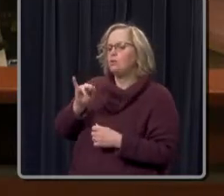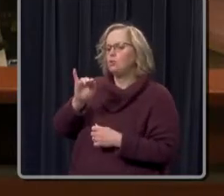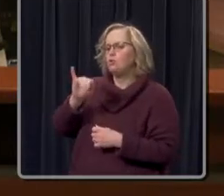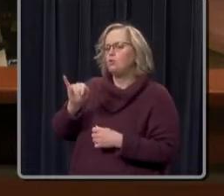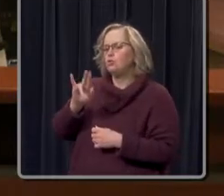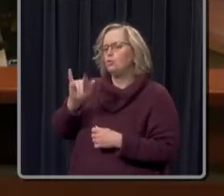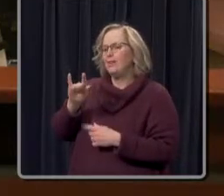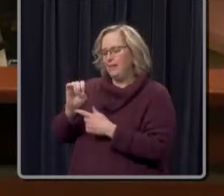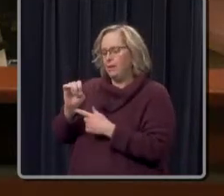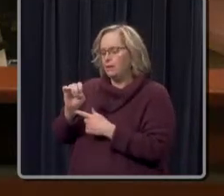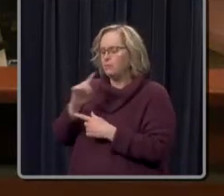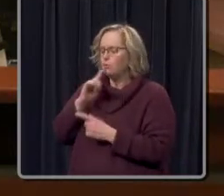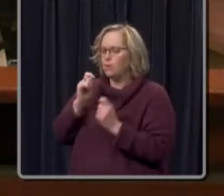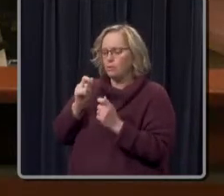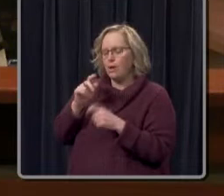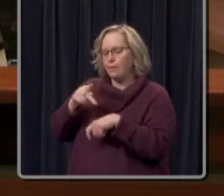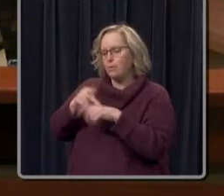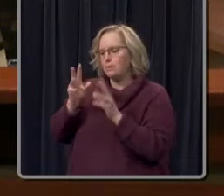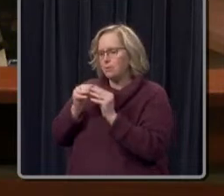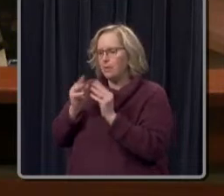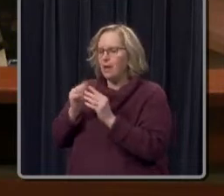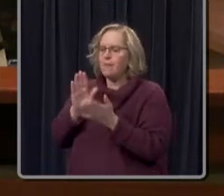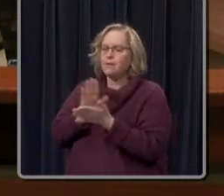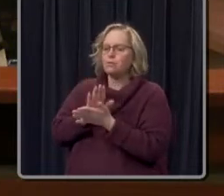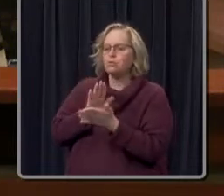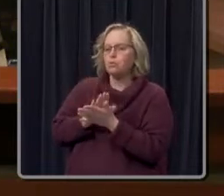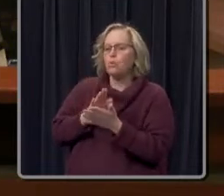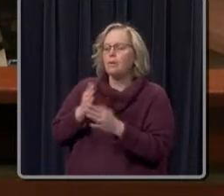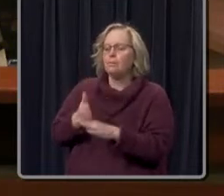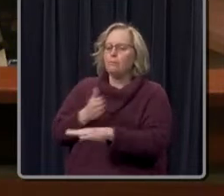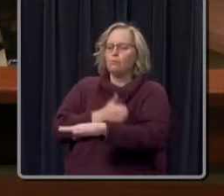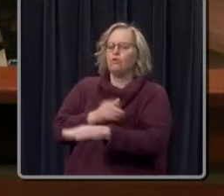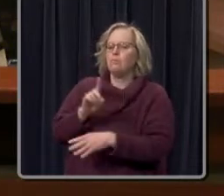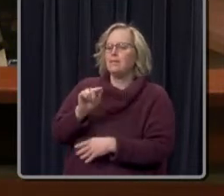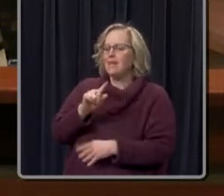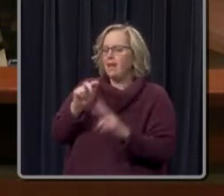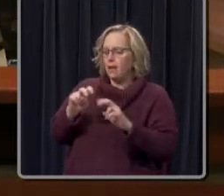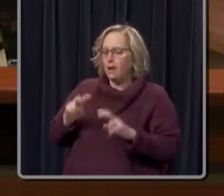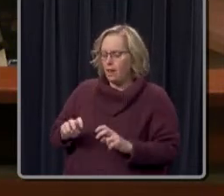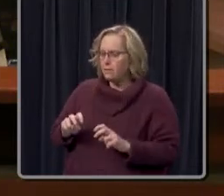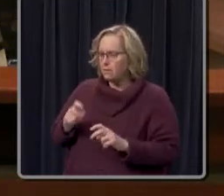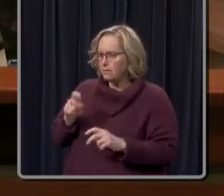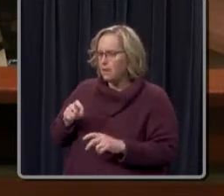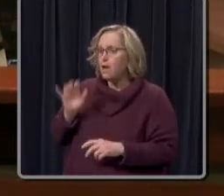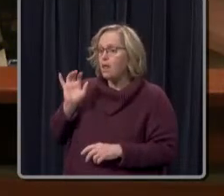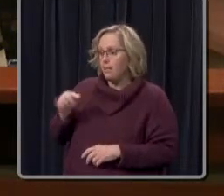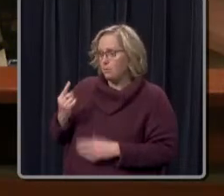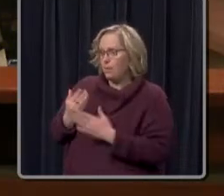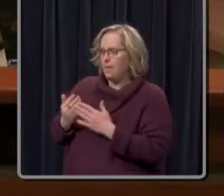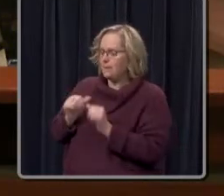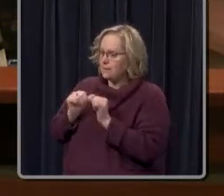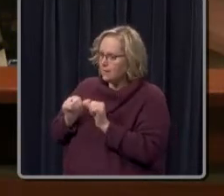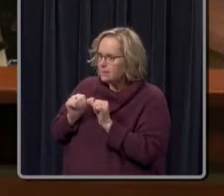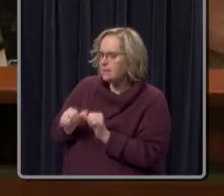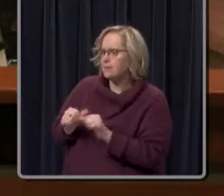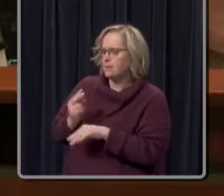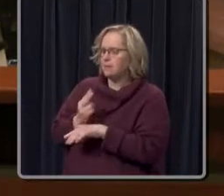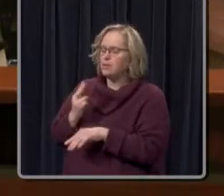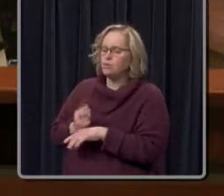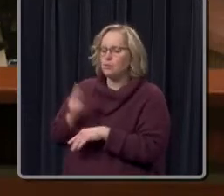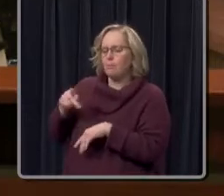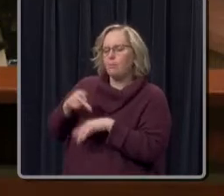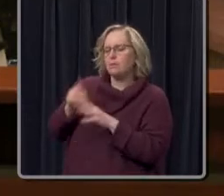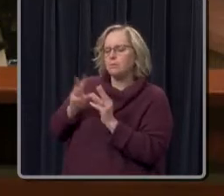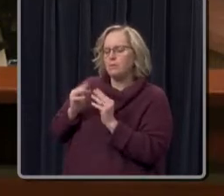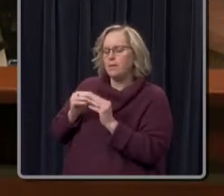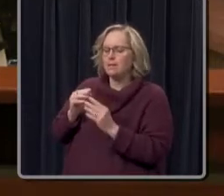that school improvement data analysis piece. And that's one of the pieces that's consistently being used at principals meetings, is our